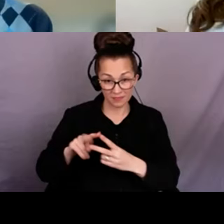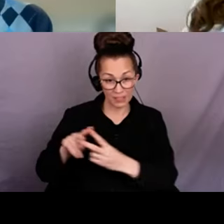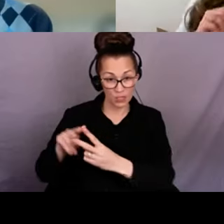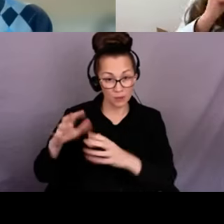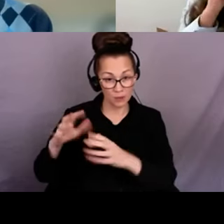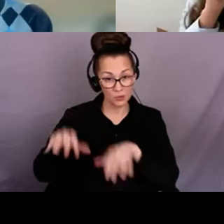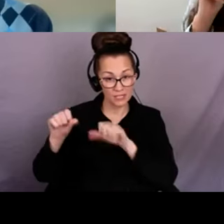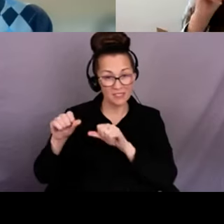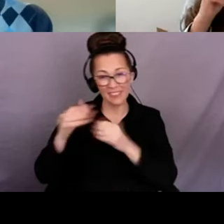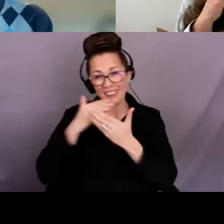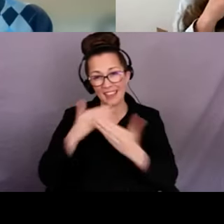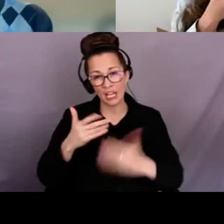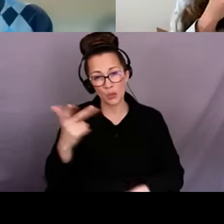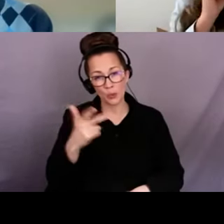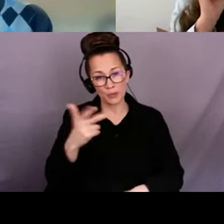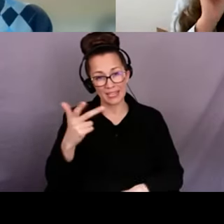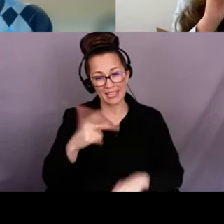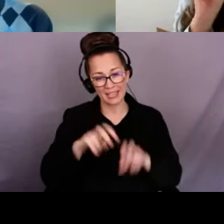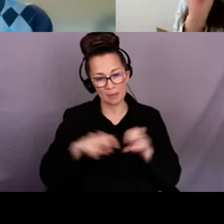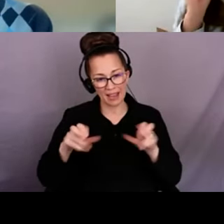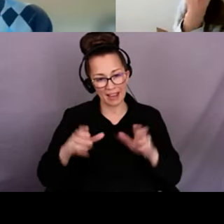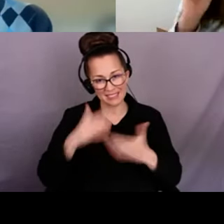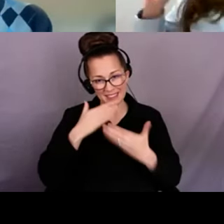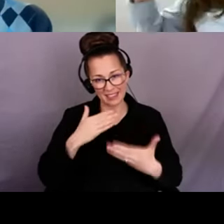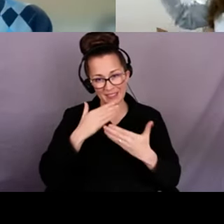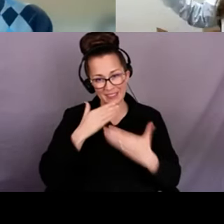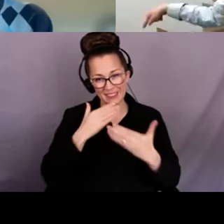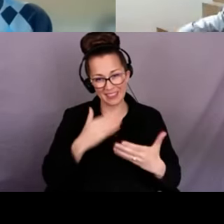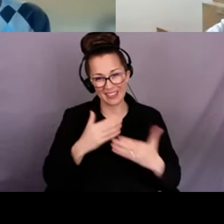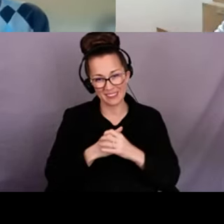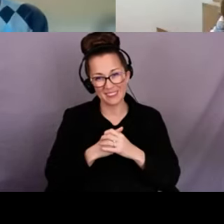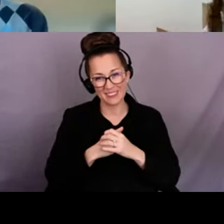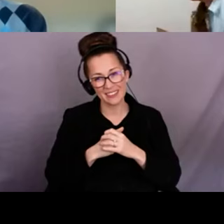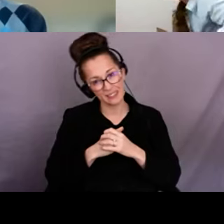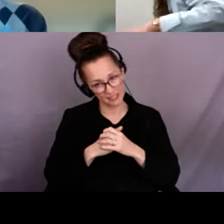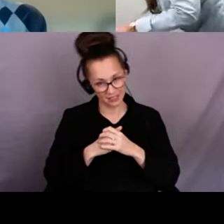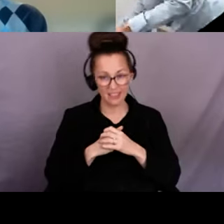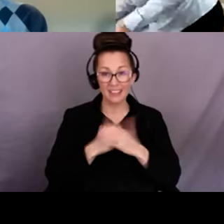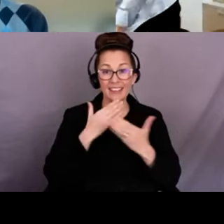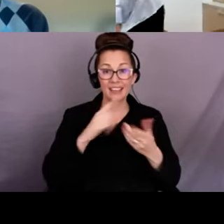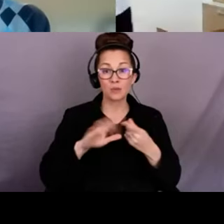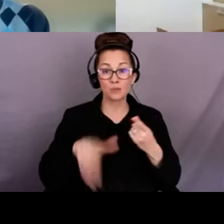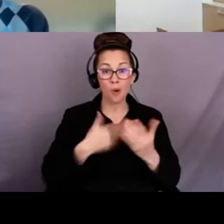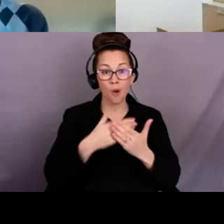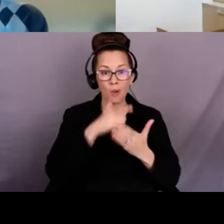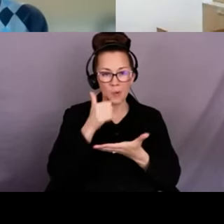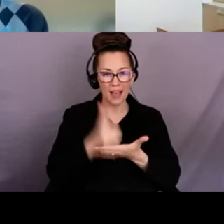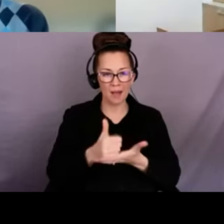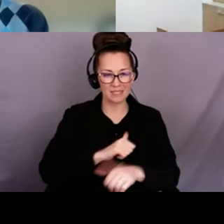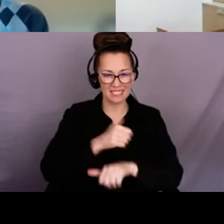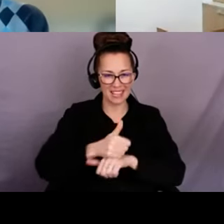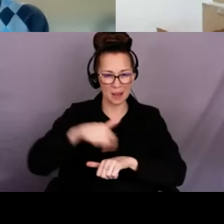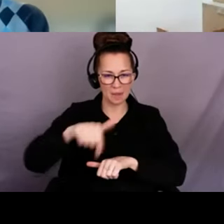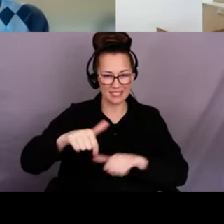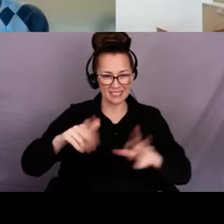very much to all of the panelists. You were all wonderful. And thank you for everybody who made this happen. It's been really